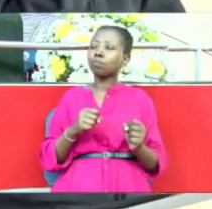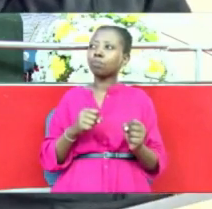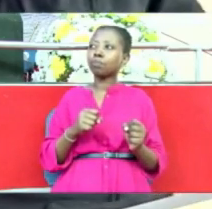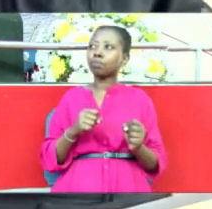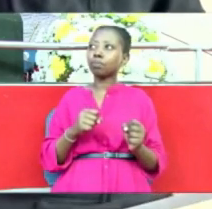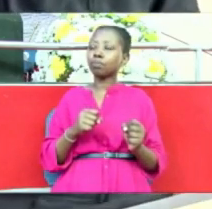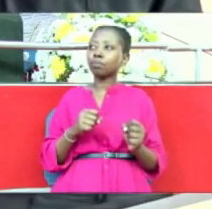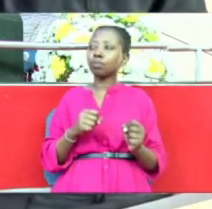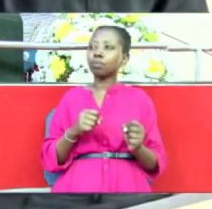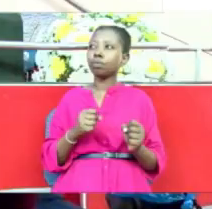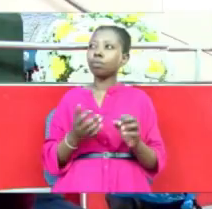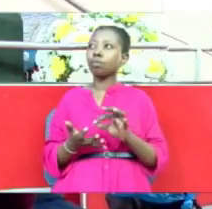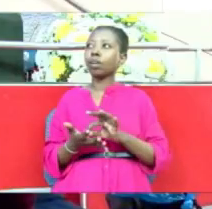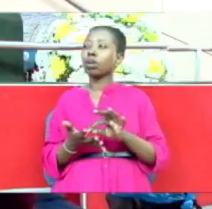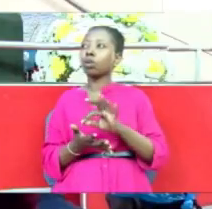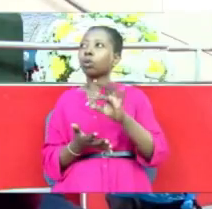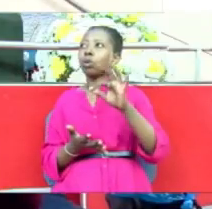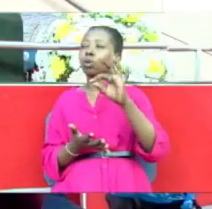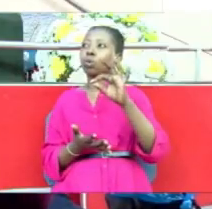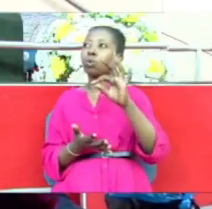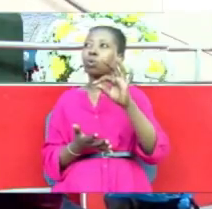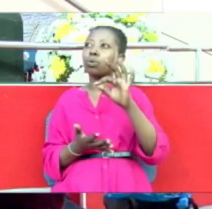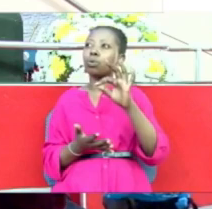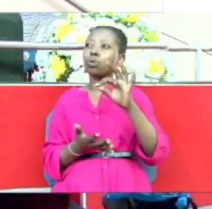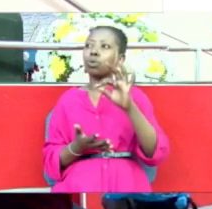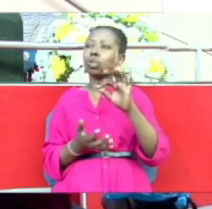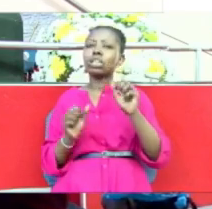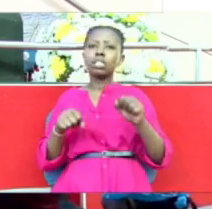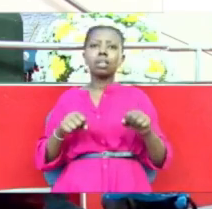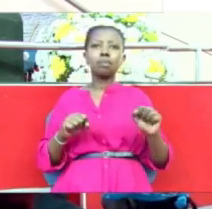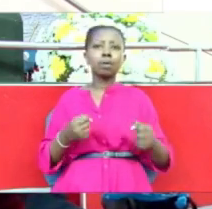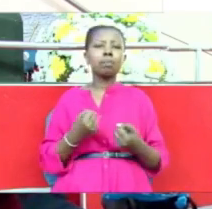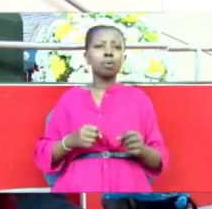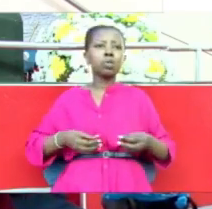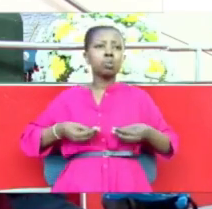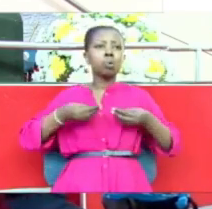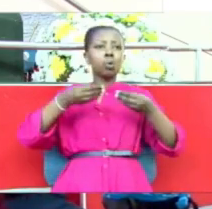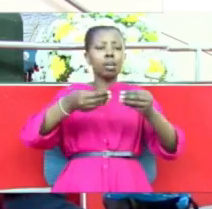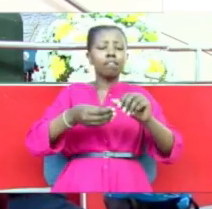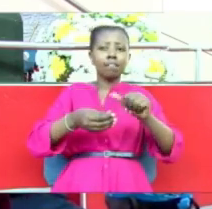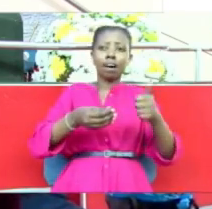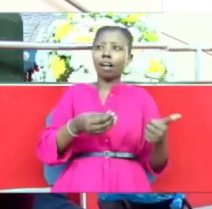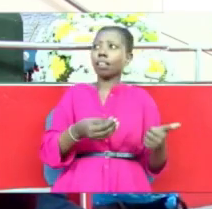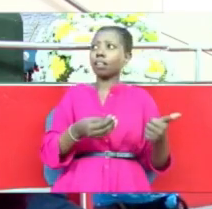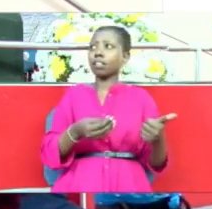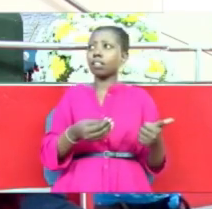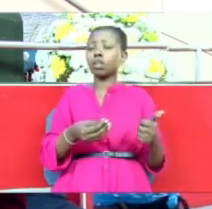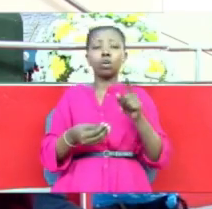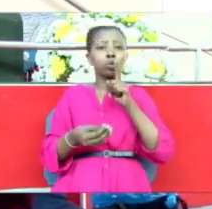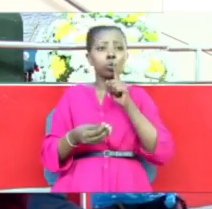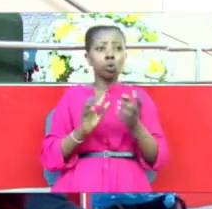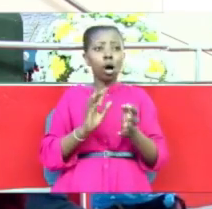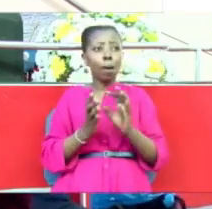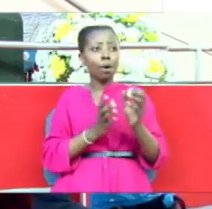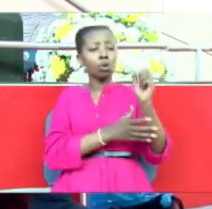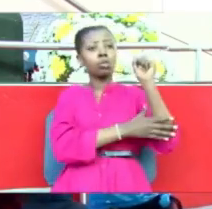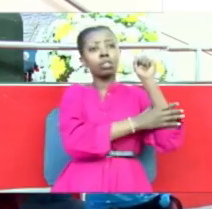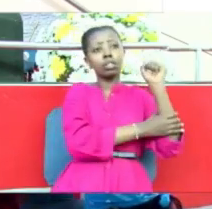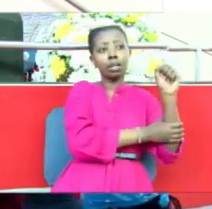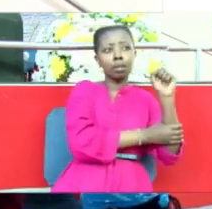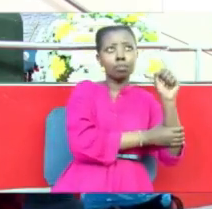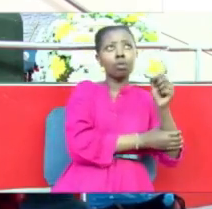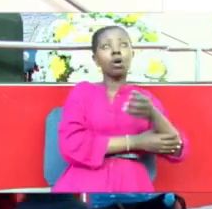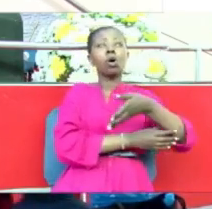spiritually have no or little to offer to others. Now concerning Abraham, God caused him